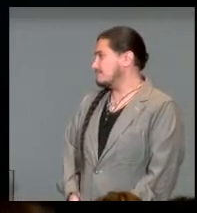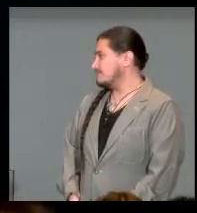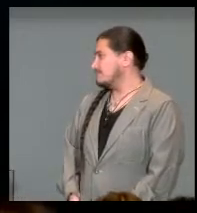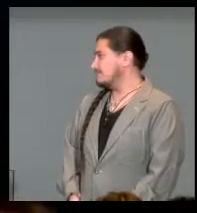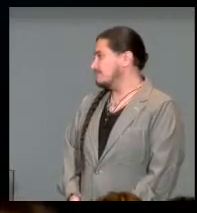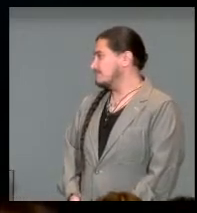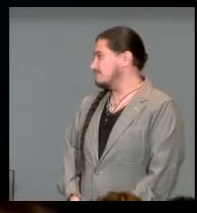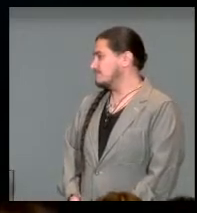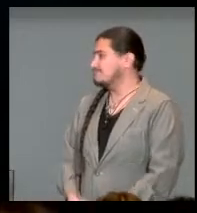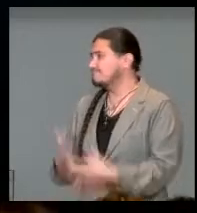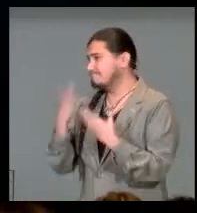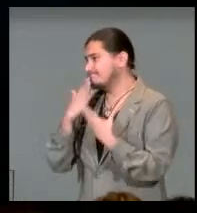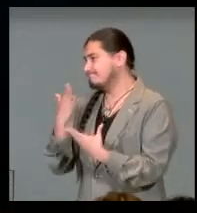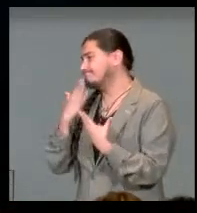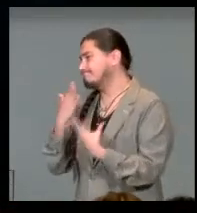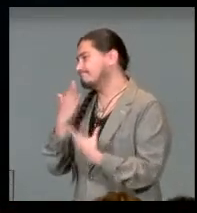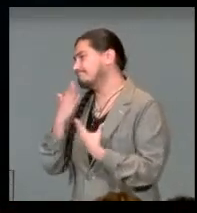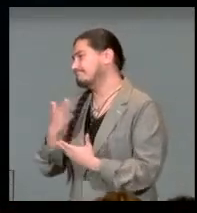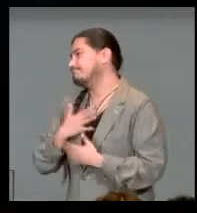Thank you.